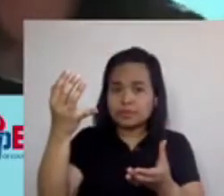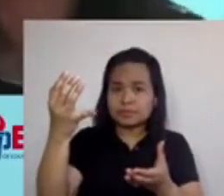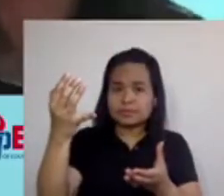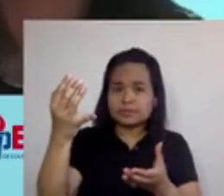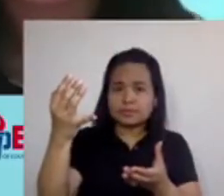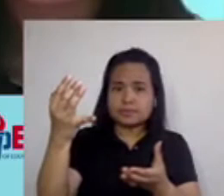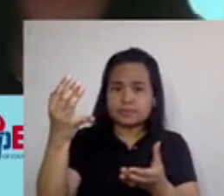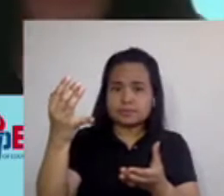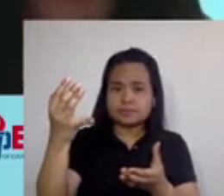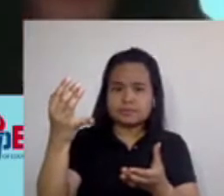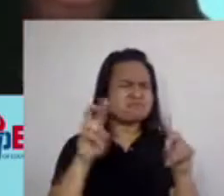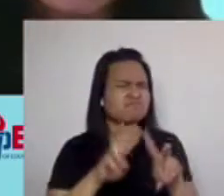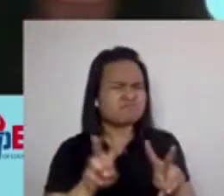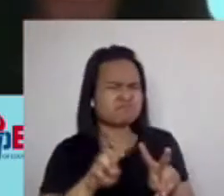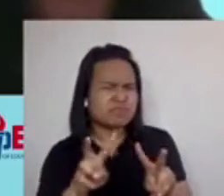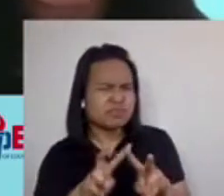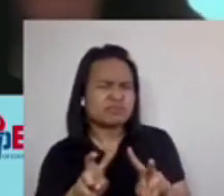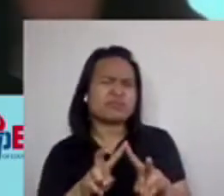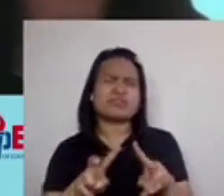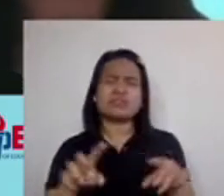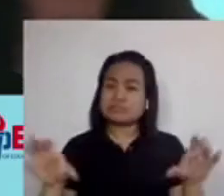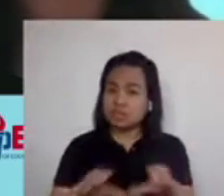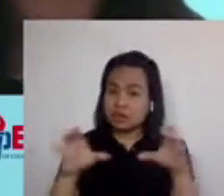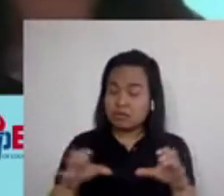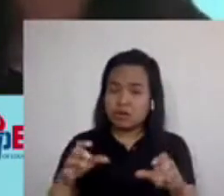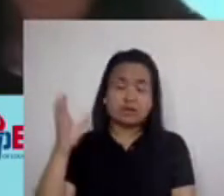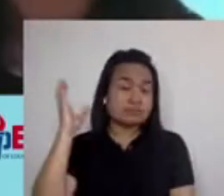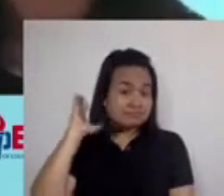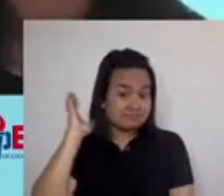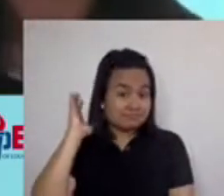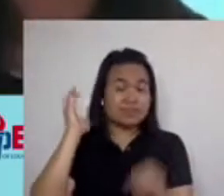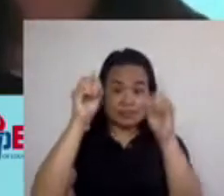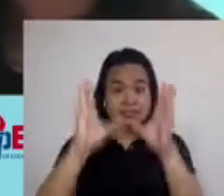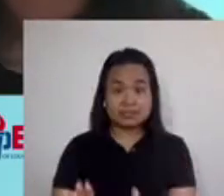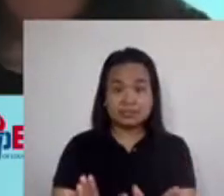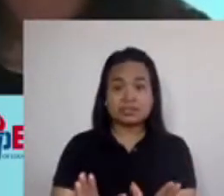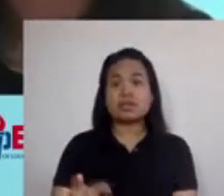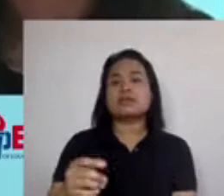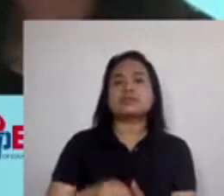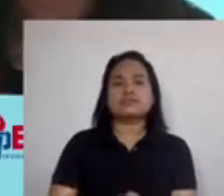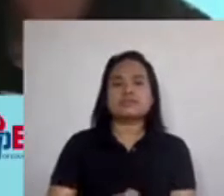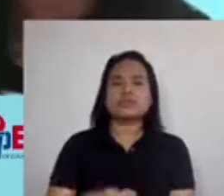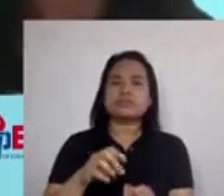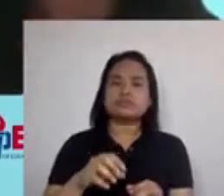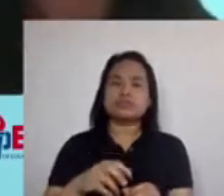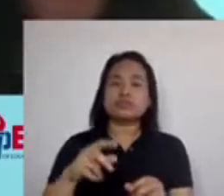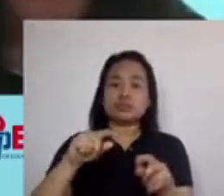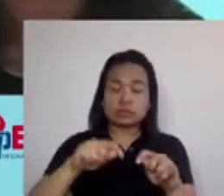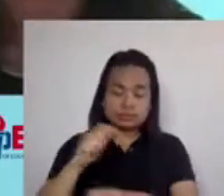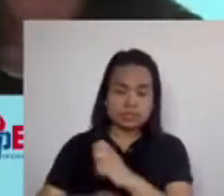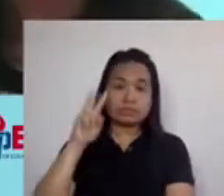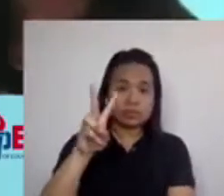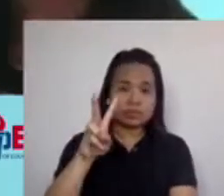varying functions of our teacher broadcasters that are classified basically into two. You have our teacher broadcasters